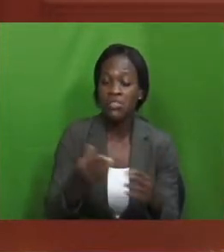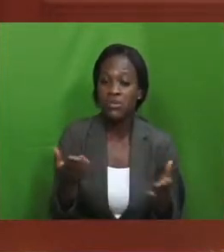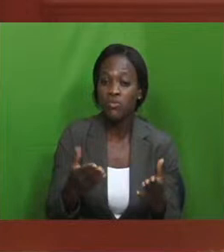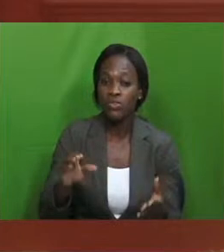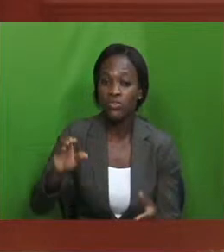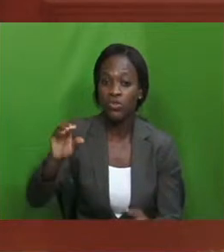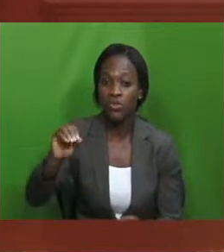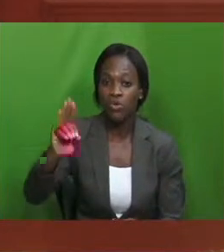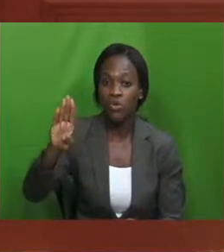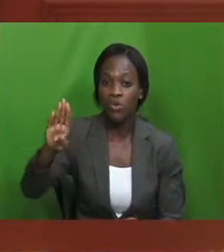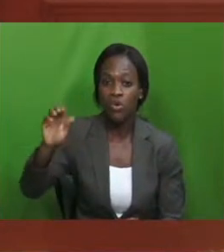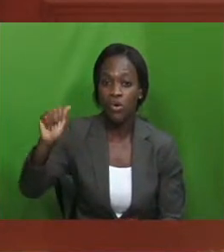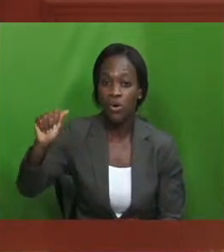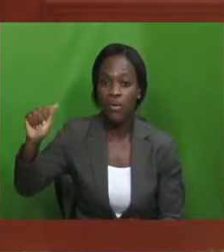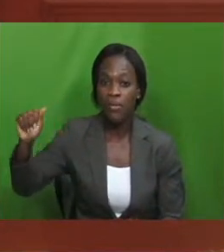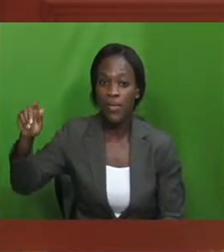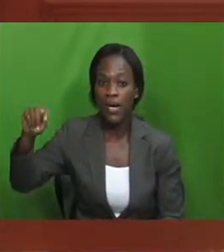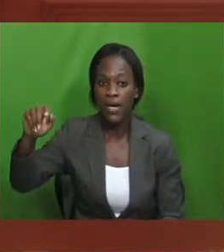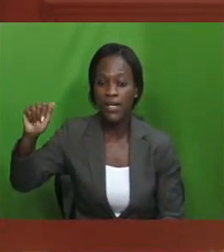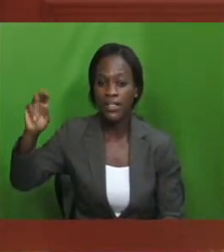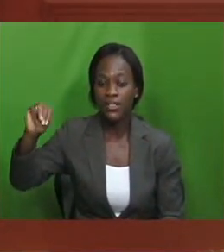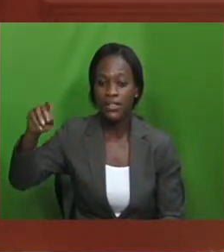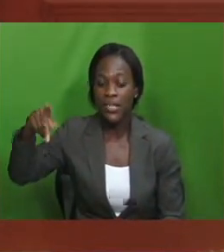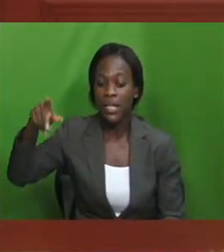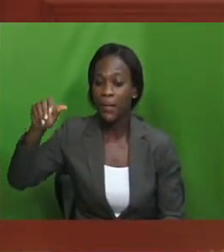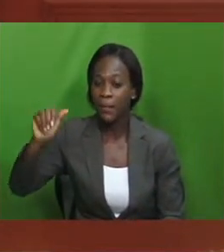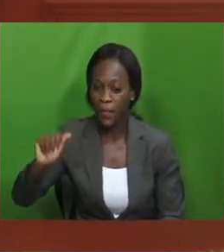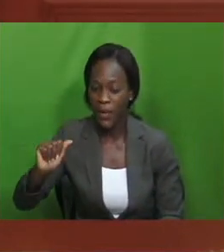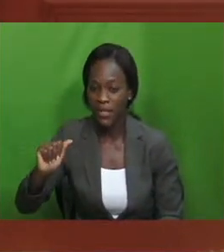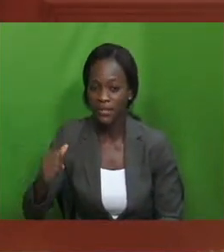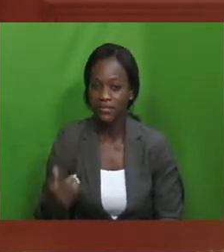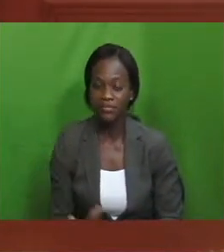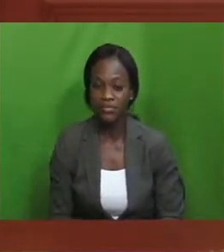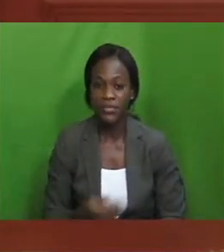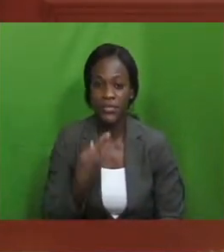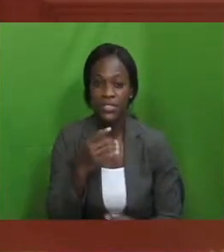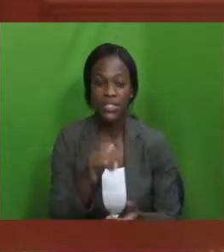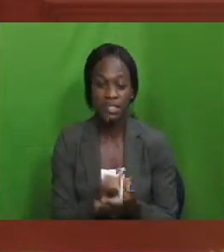And Mr. Speaker, he said, and I quote, "The President's plan for the